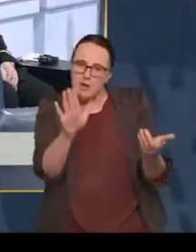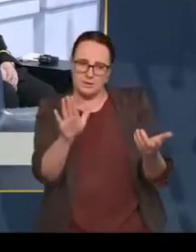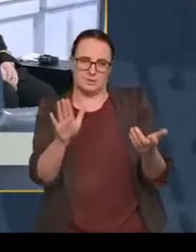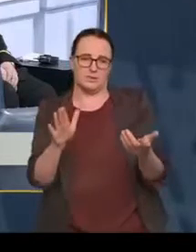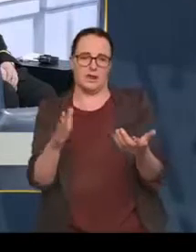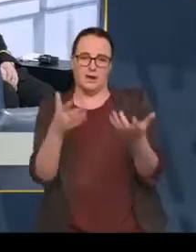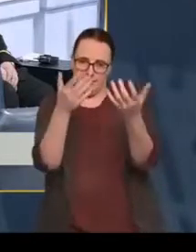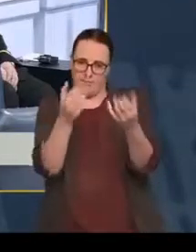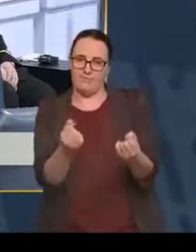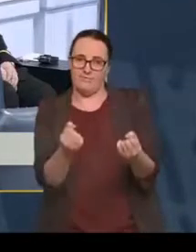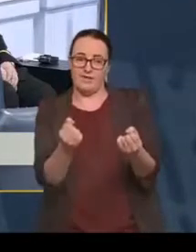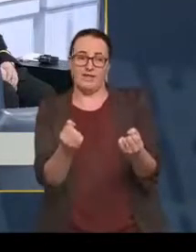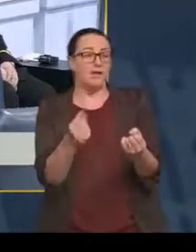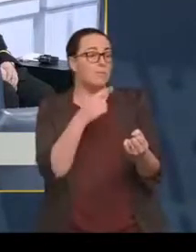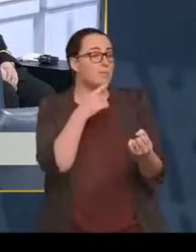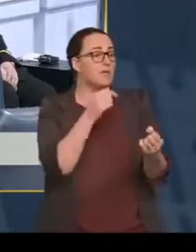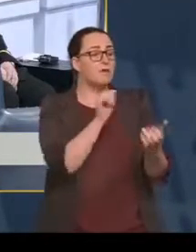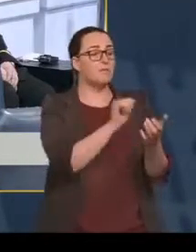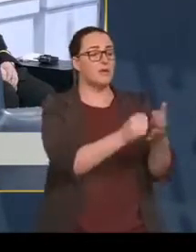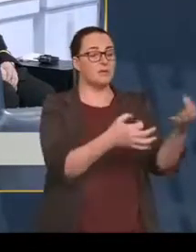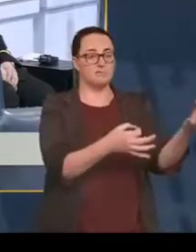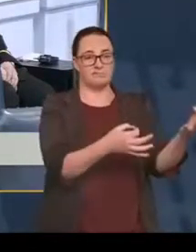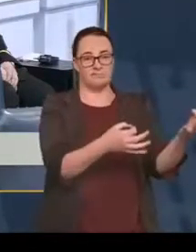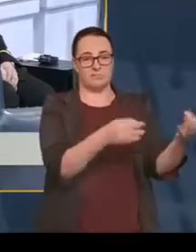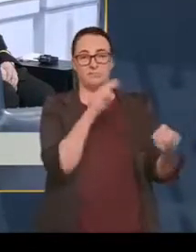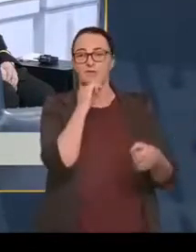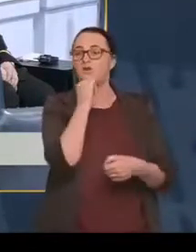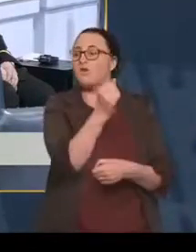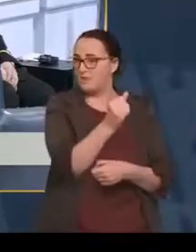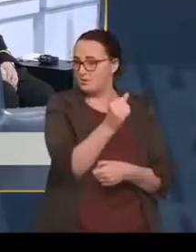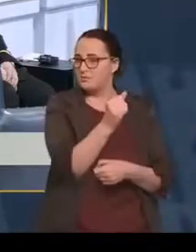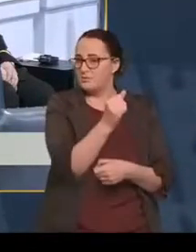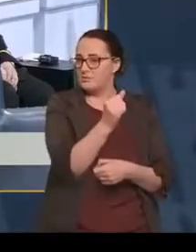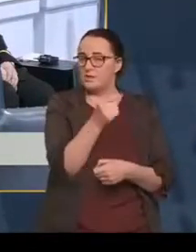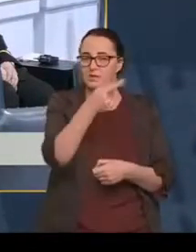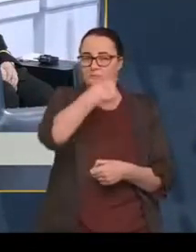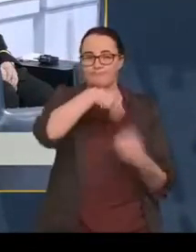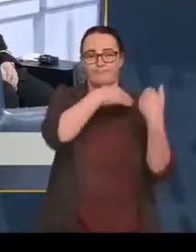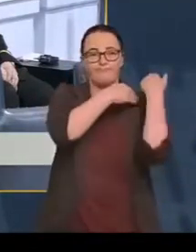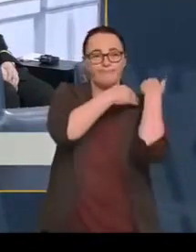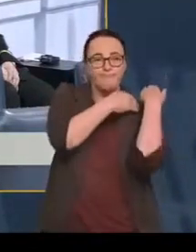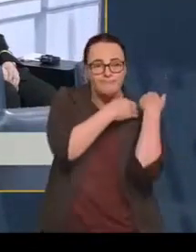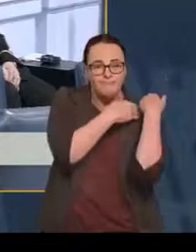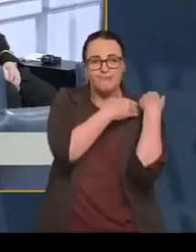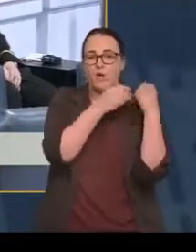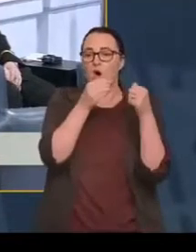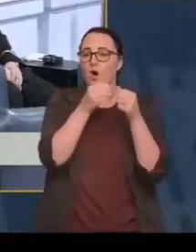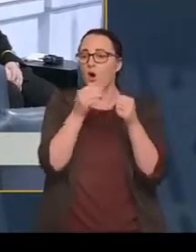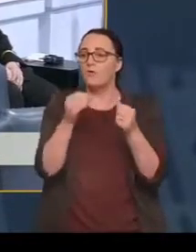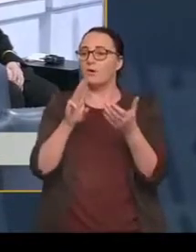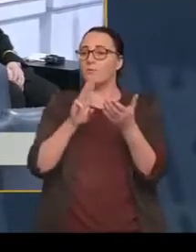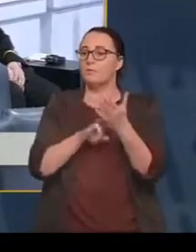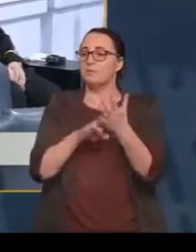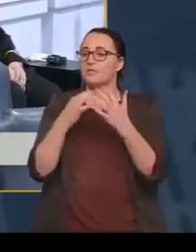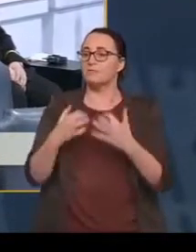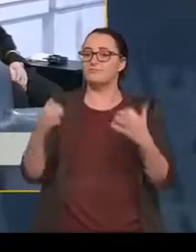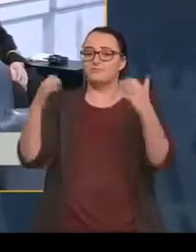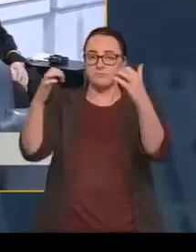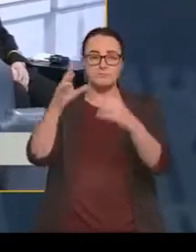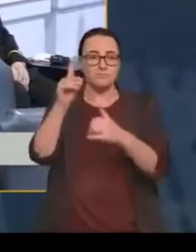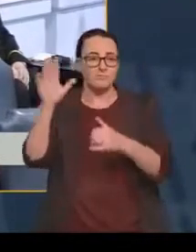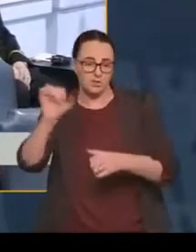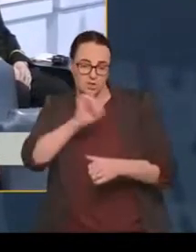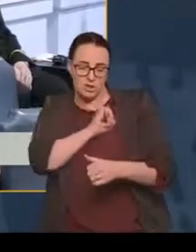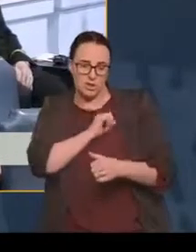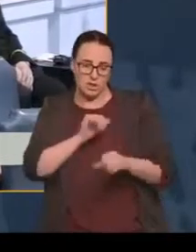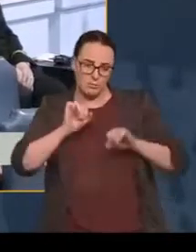place to follow on this, this is all meaningless. So it is important and incumbent on us as senators and other Oireachtas members to keep the